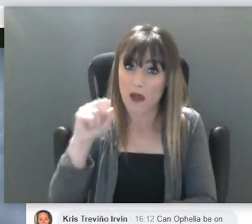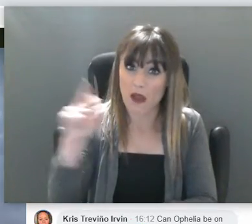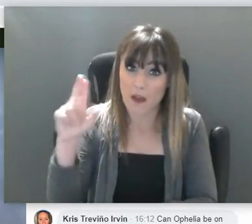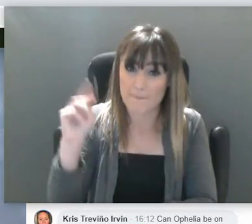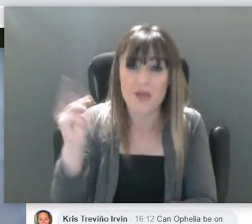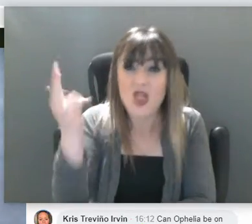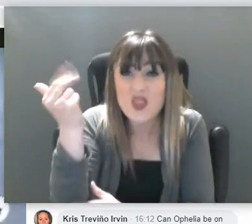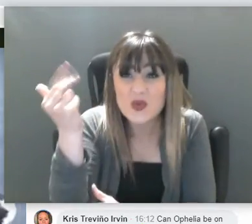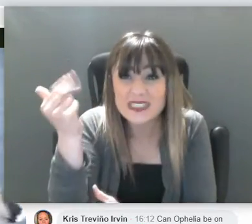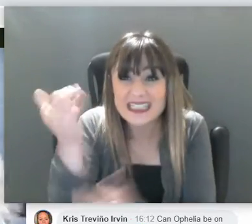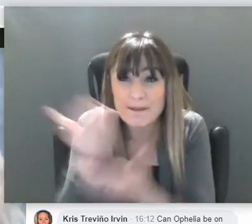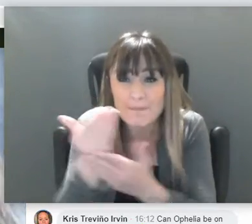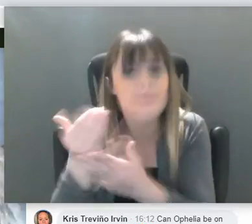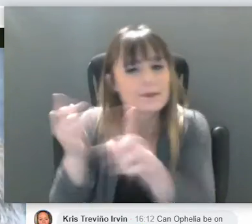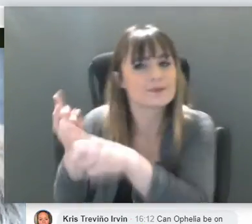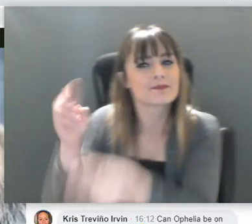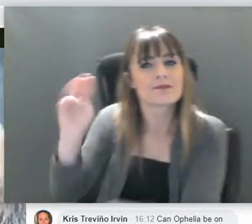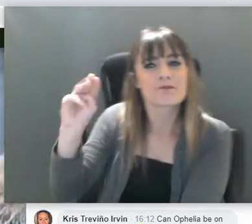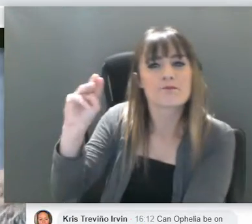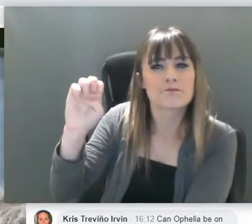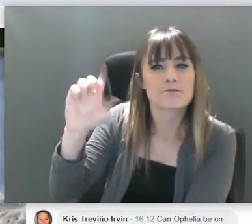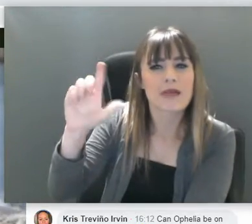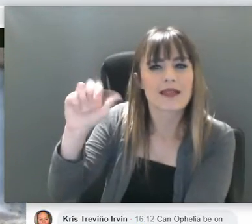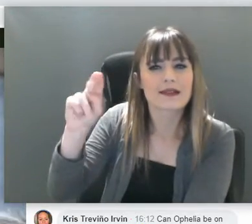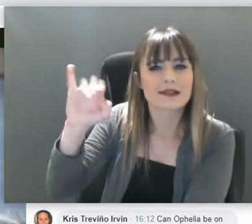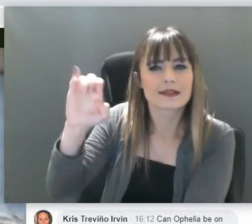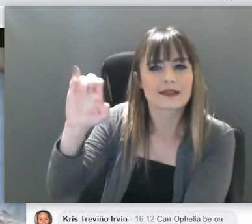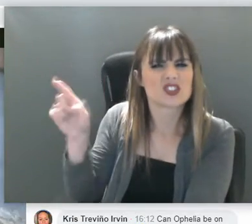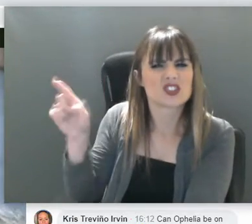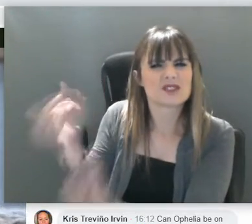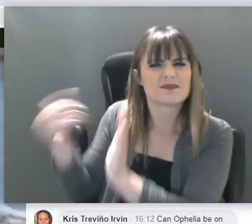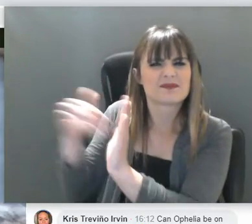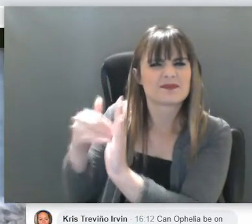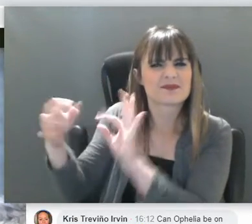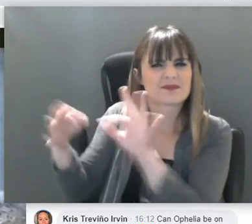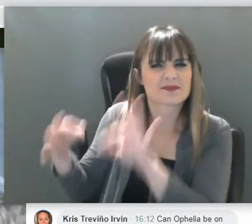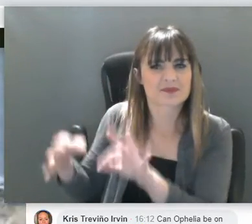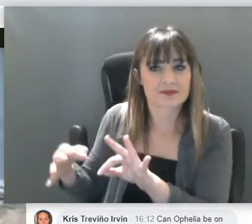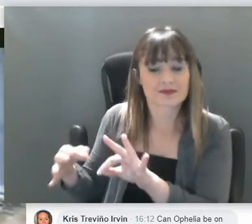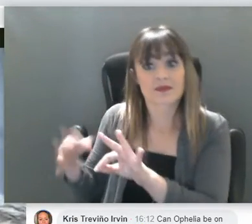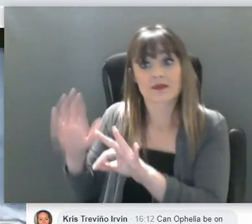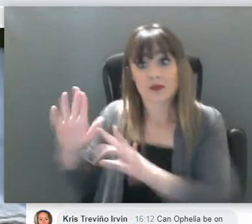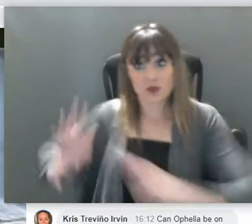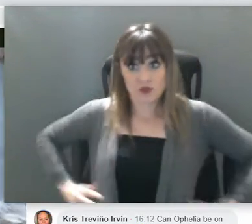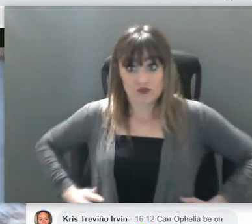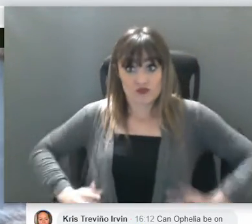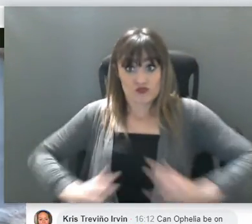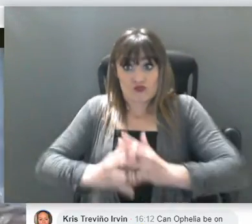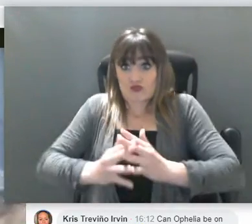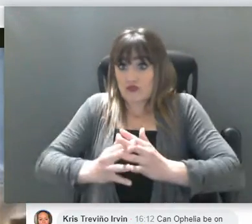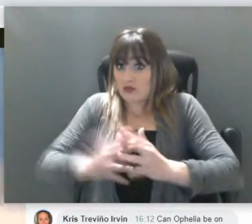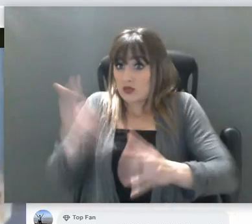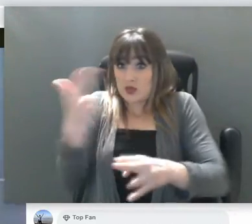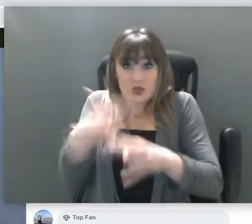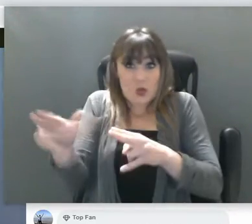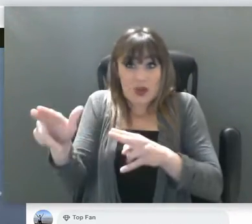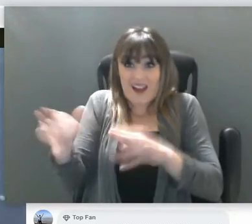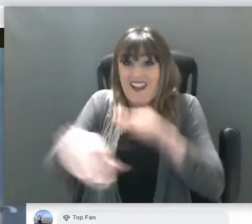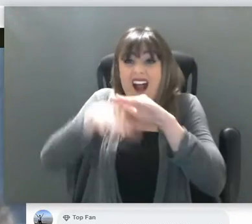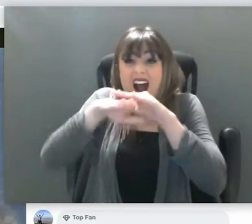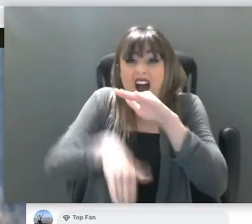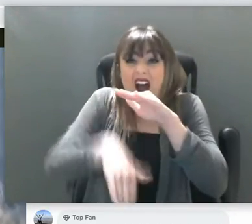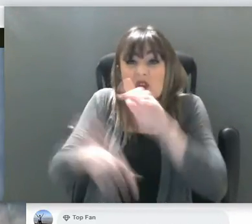So in case you couldn't hear Mel, their gestation is super quick. It's like a less than a month from, you know, being pregnant to having